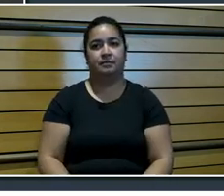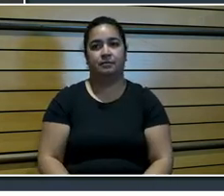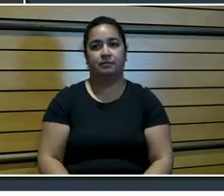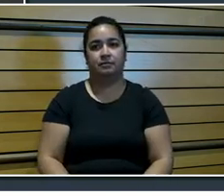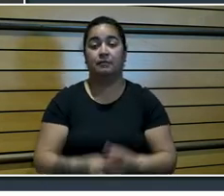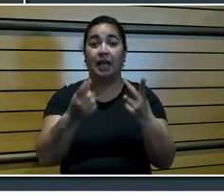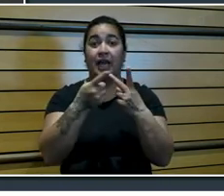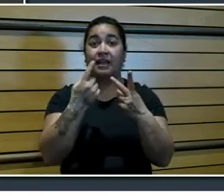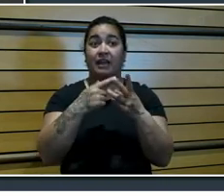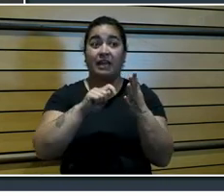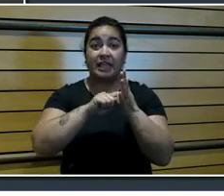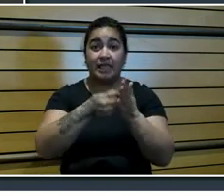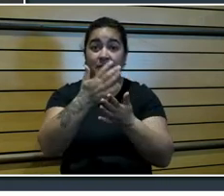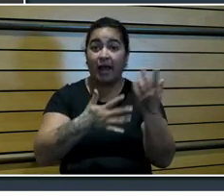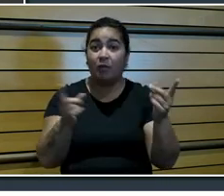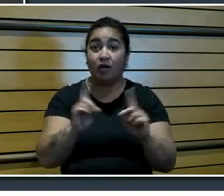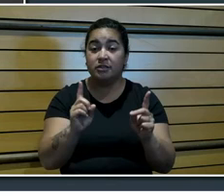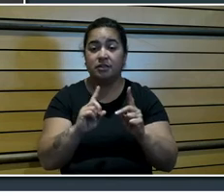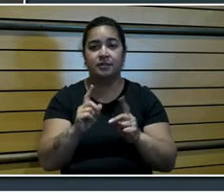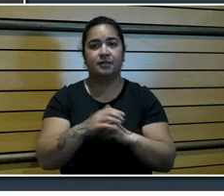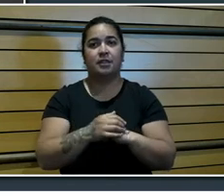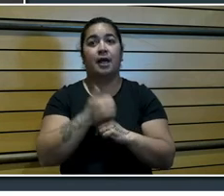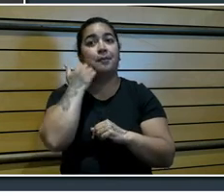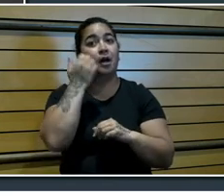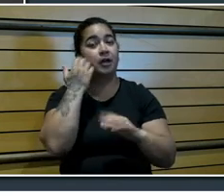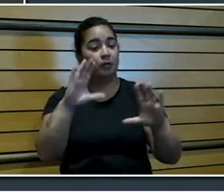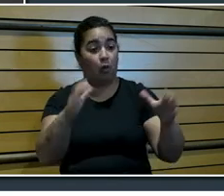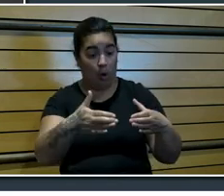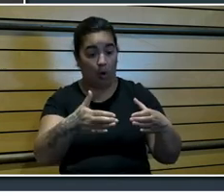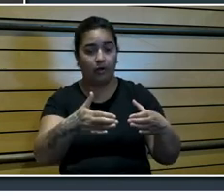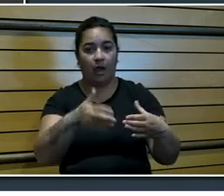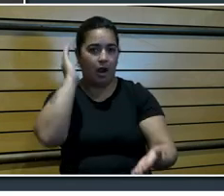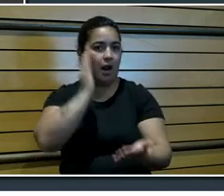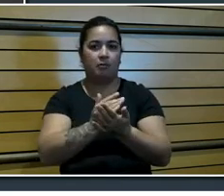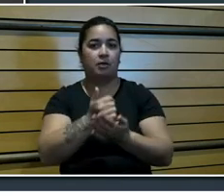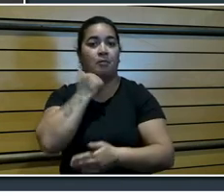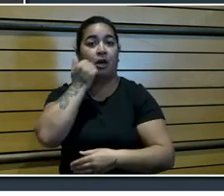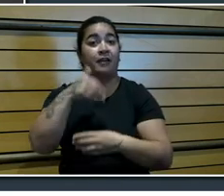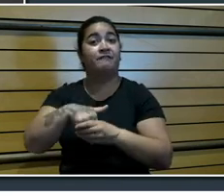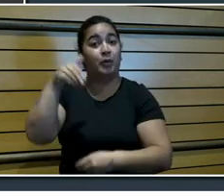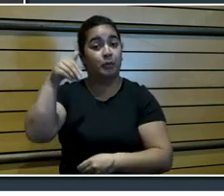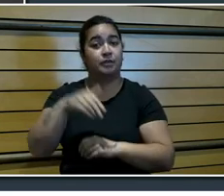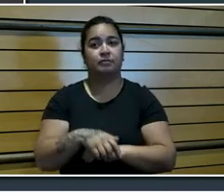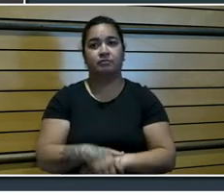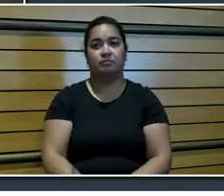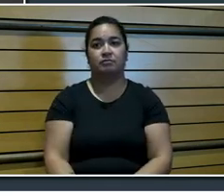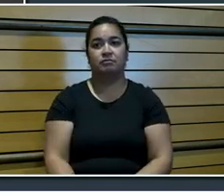Another key part of a Māori ward is it ensures a Māori vote. And what a vote is it's something that's